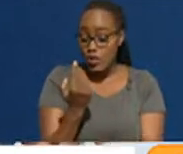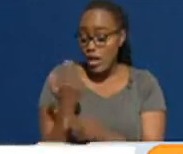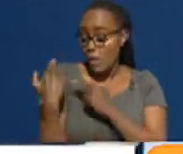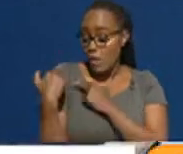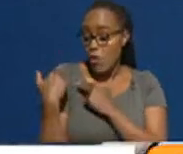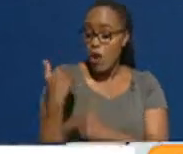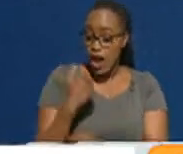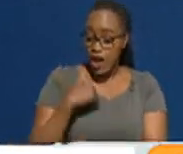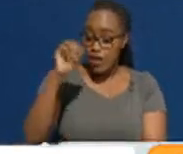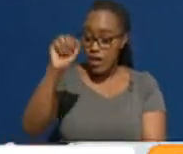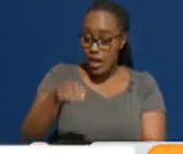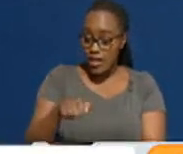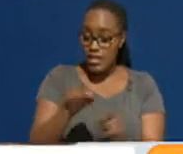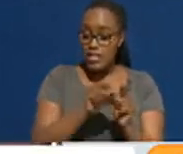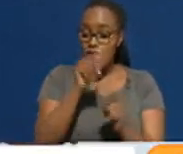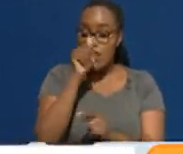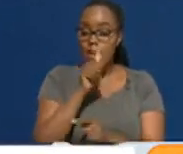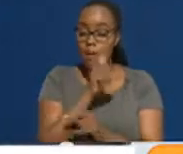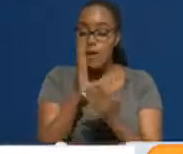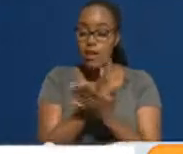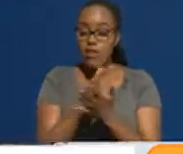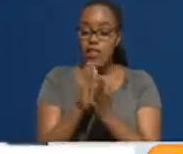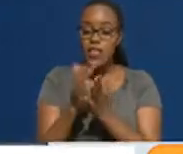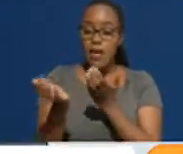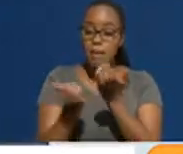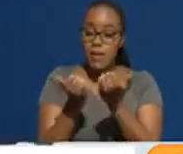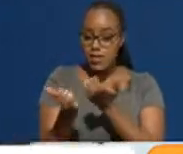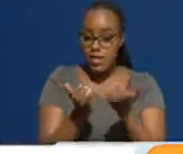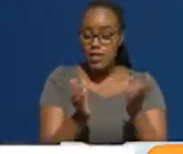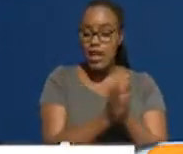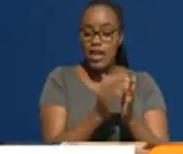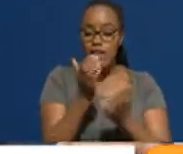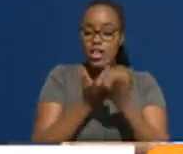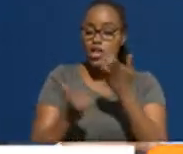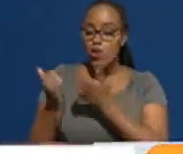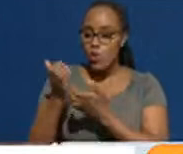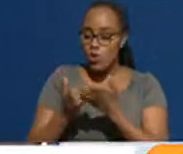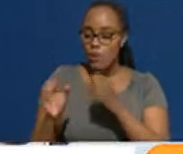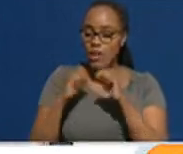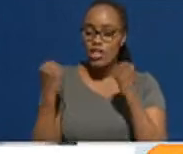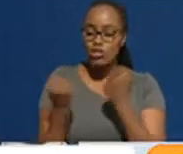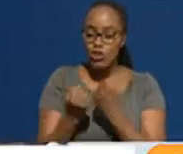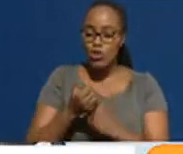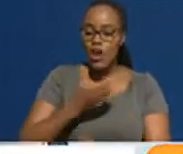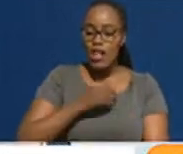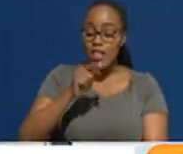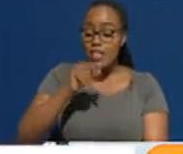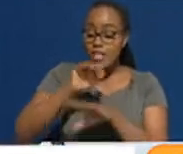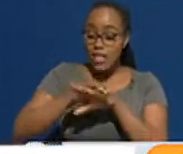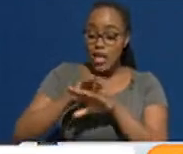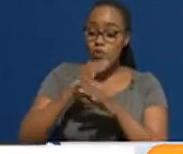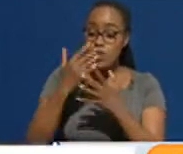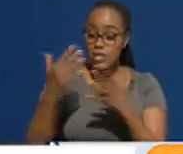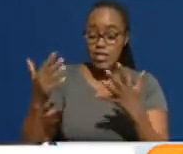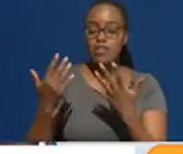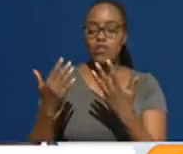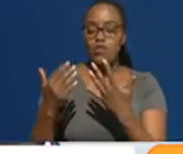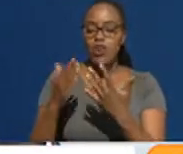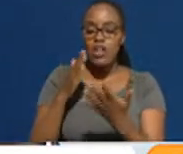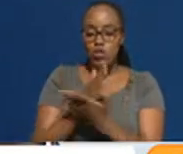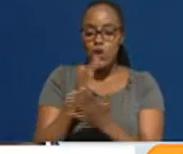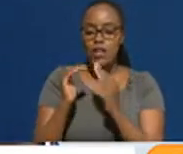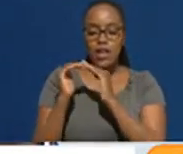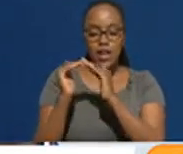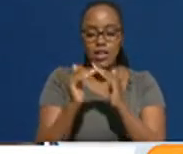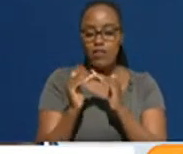with, you know, the private sector in our business council or in our economic and social council. And I think that is the beauty of a mature democracy. I was going to ask